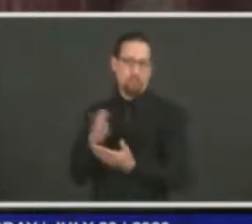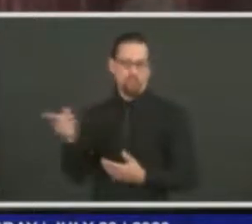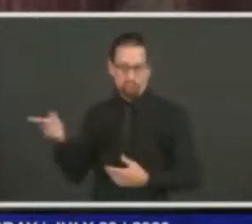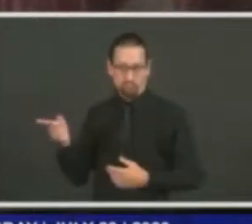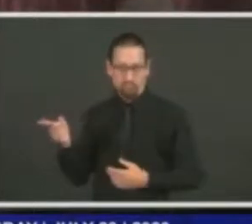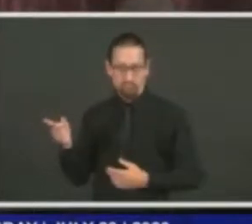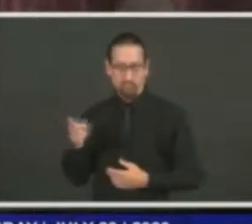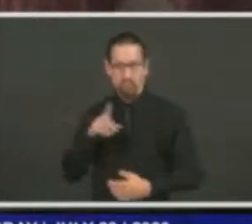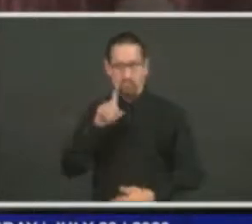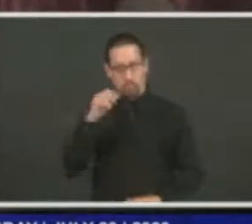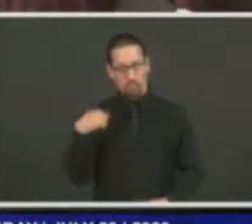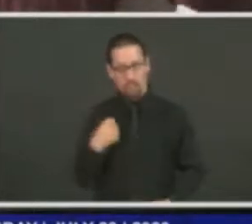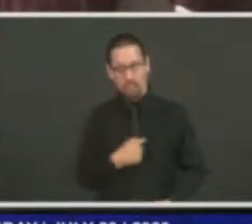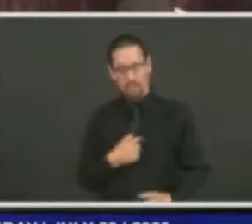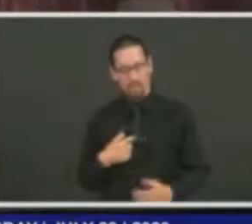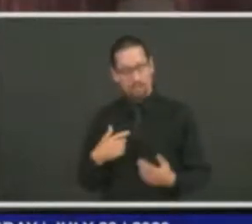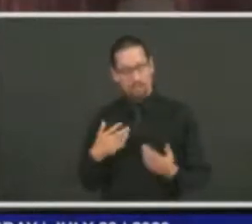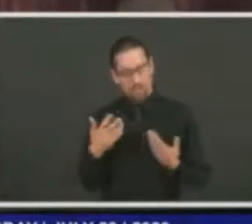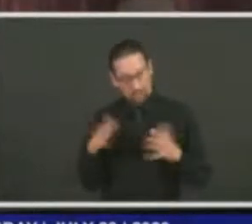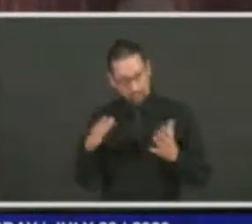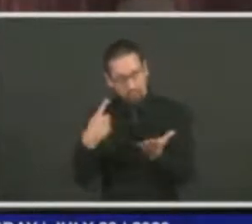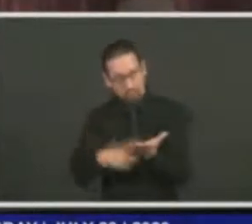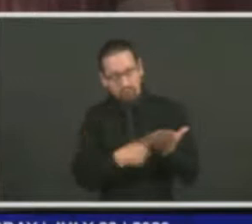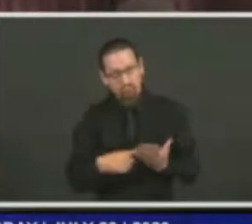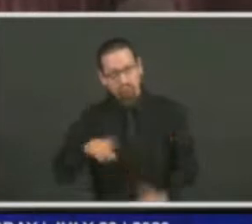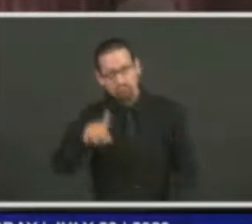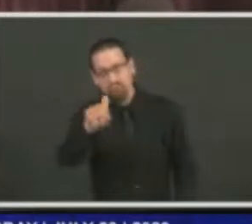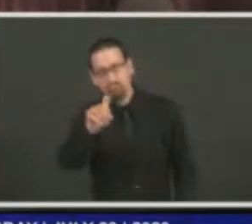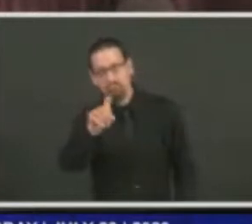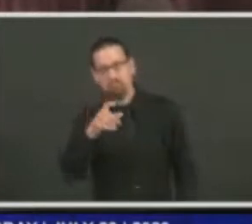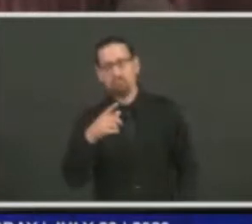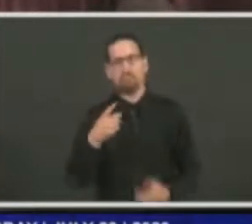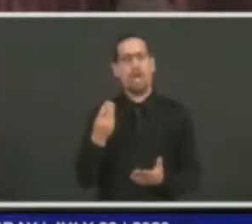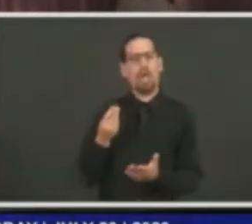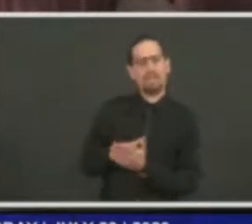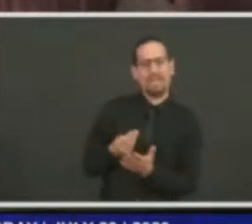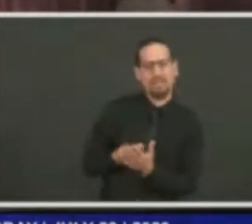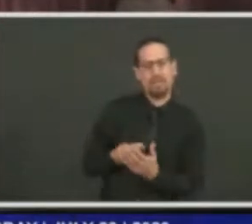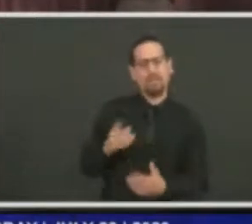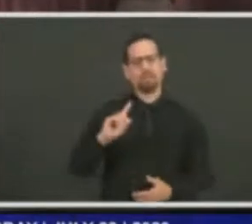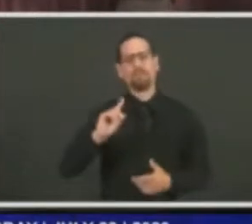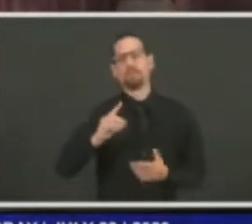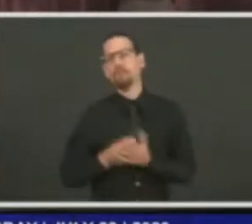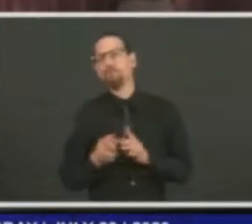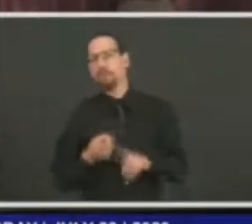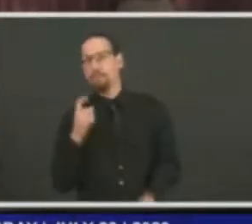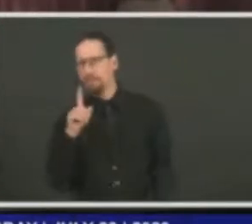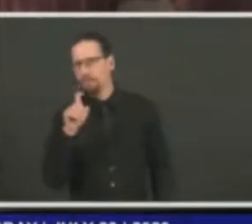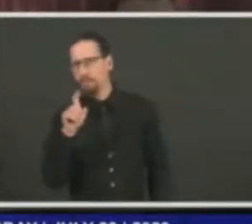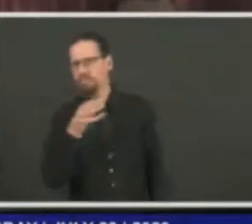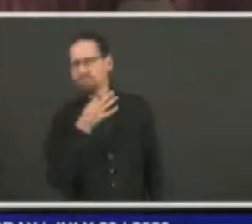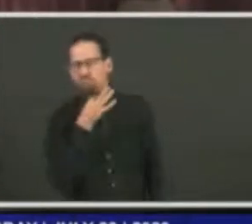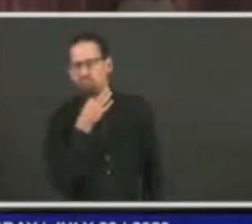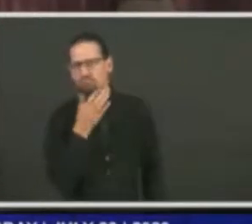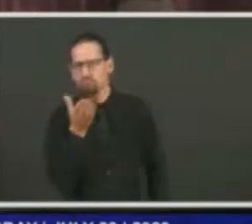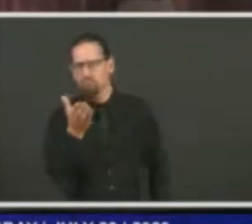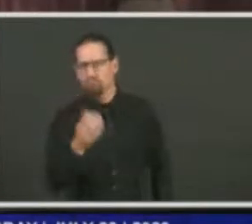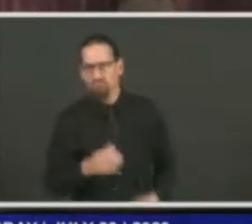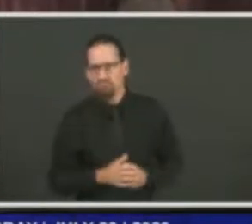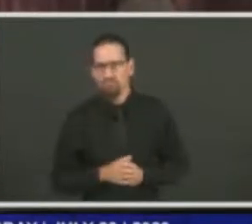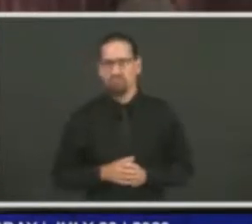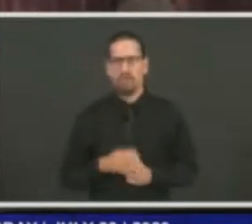for that? What kind of money? Where can it come from? And do you have any comment on the situation